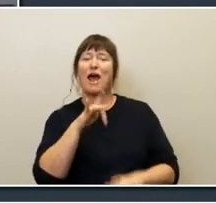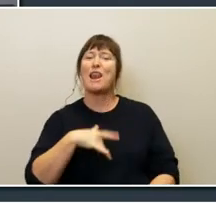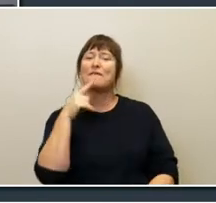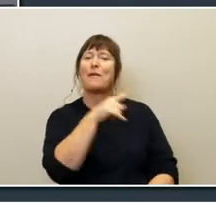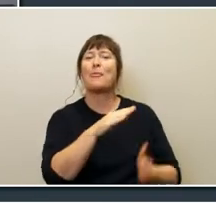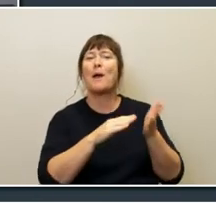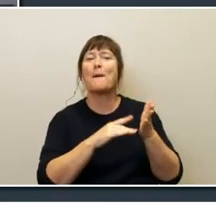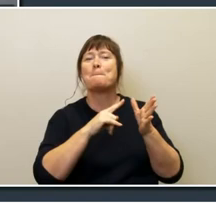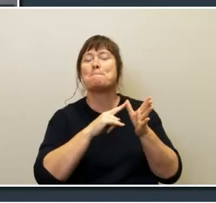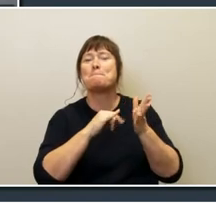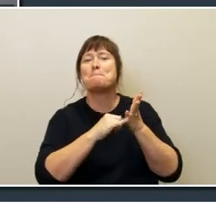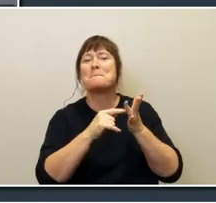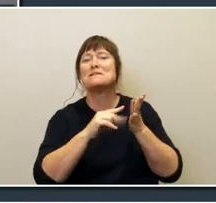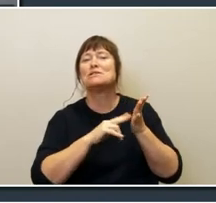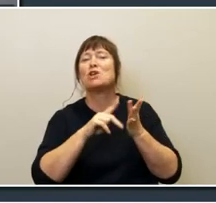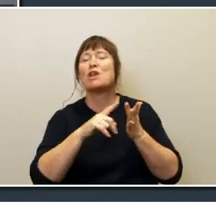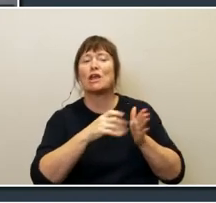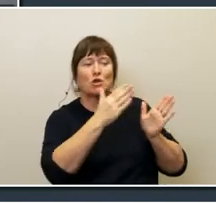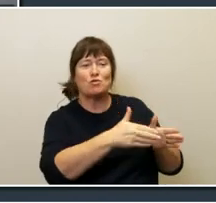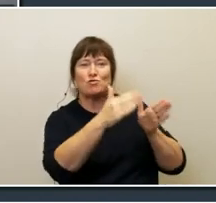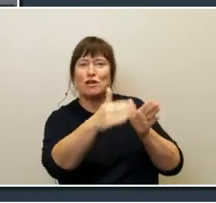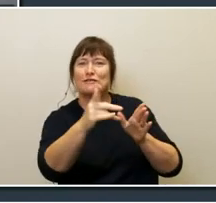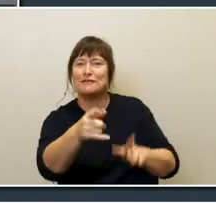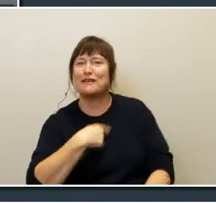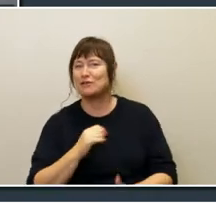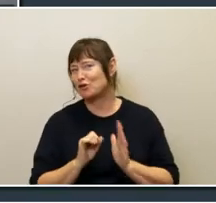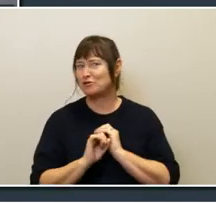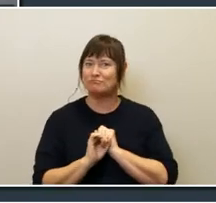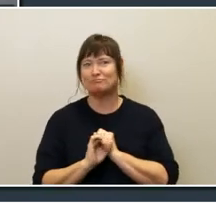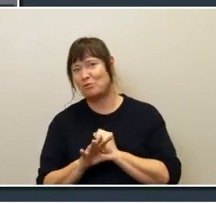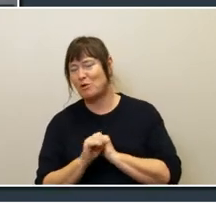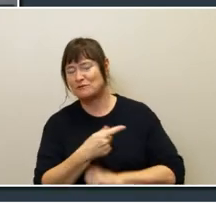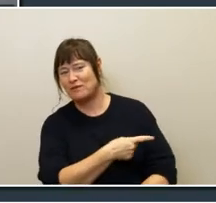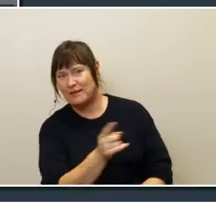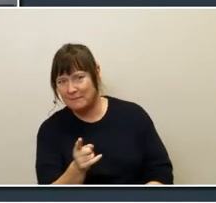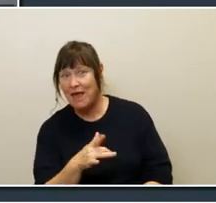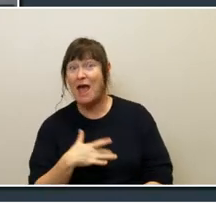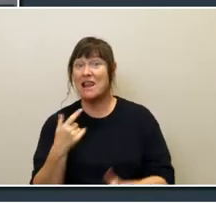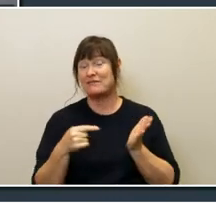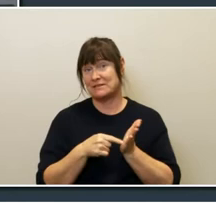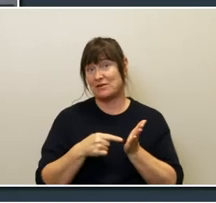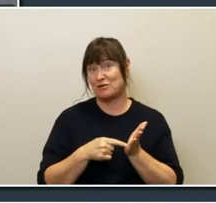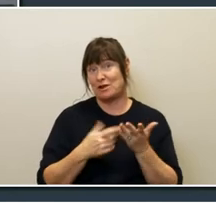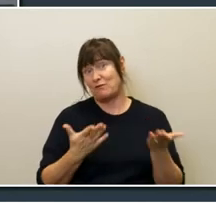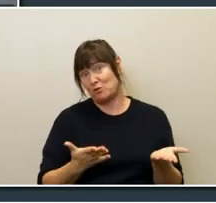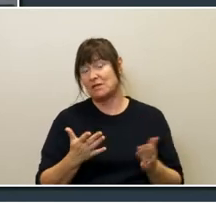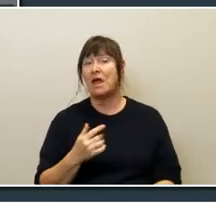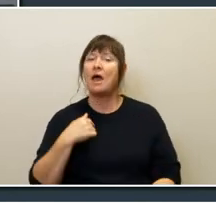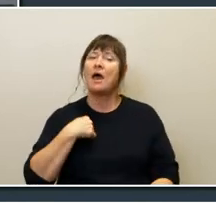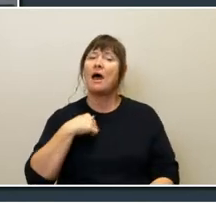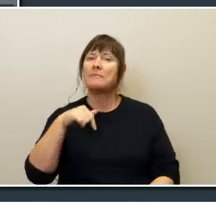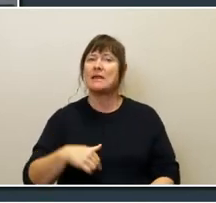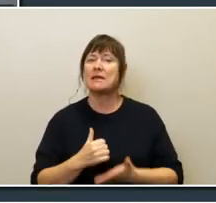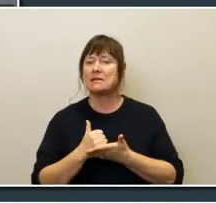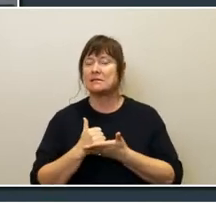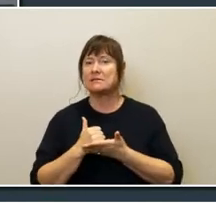I live in Taradale, of course. I'm here today in support of the